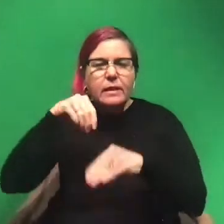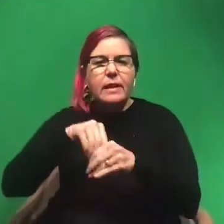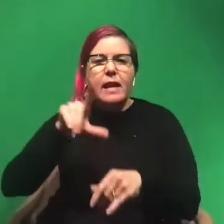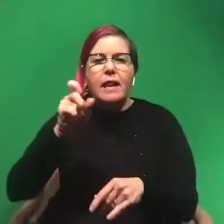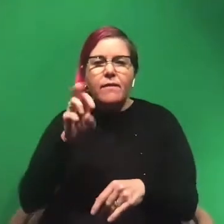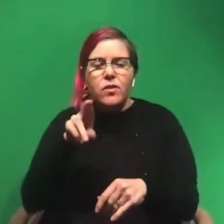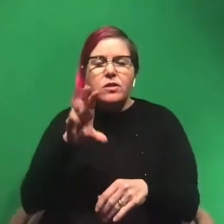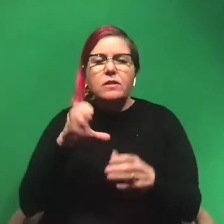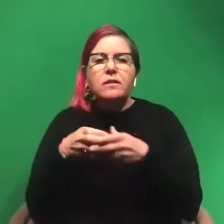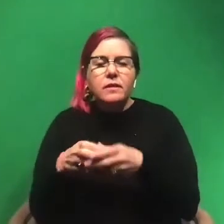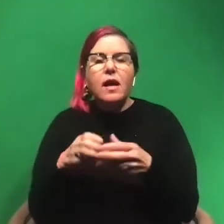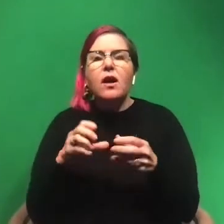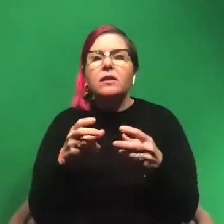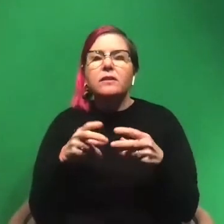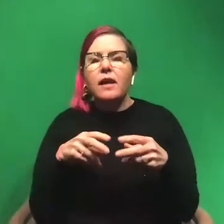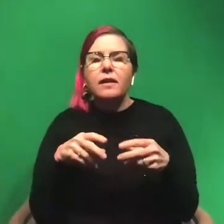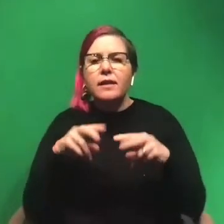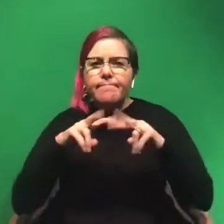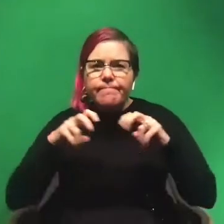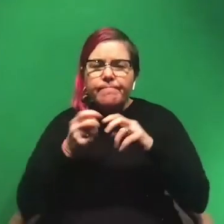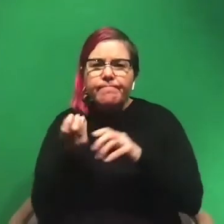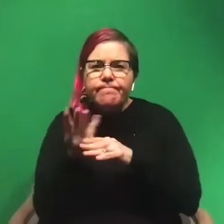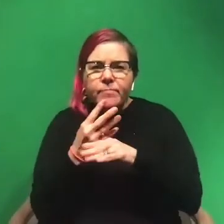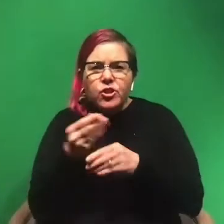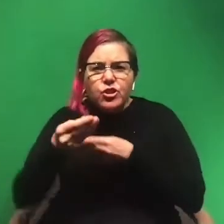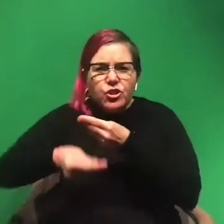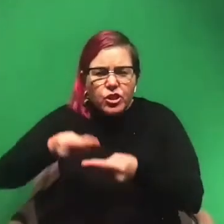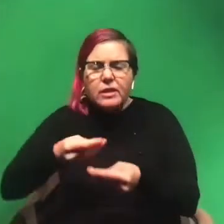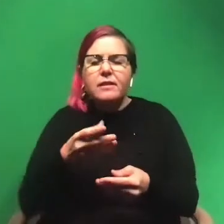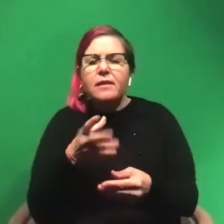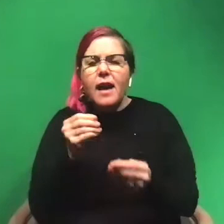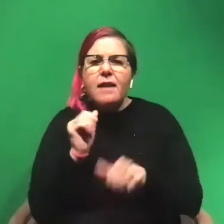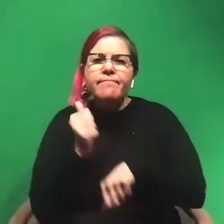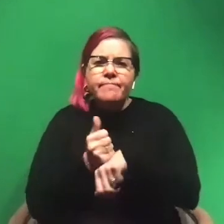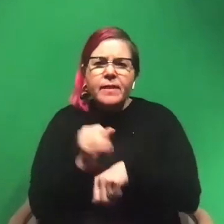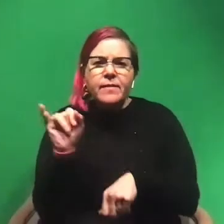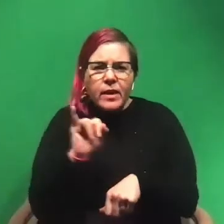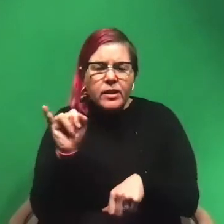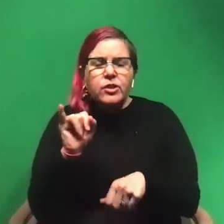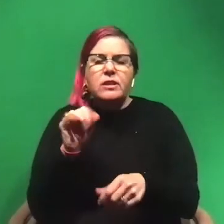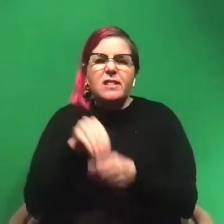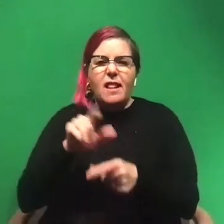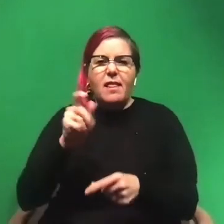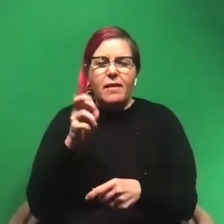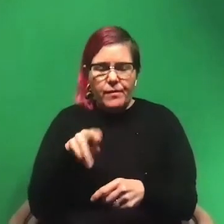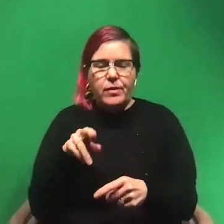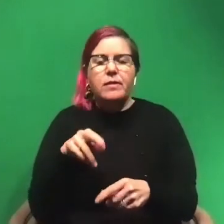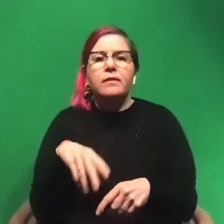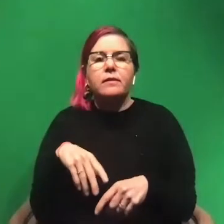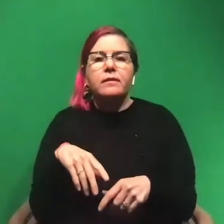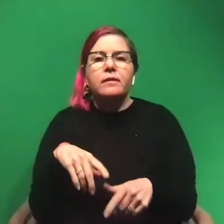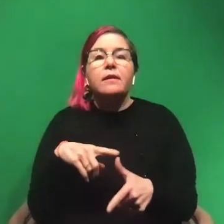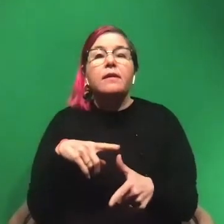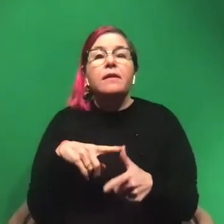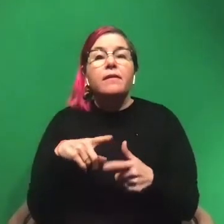and codes and releases its genome and how it establishes infection in the liver. And then I did a second postdoc